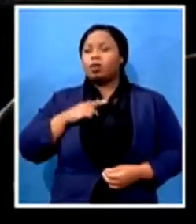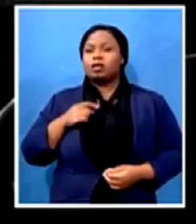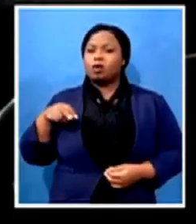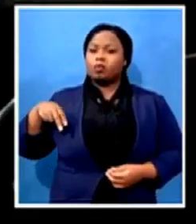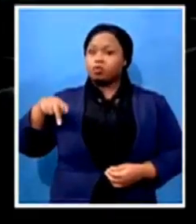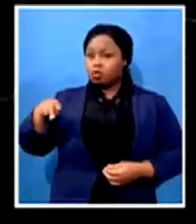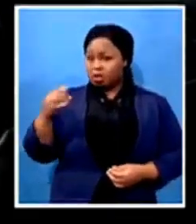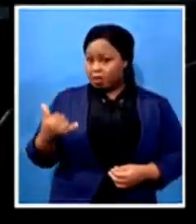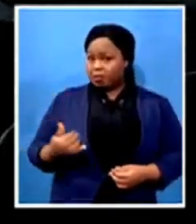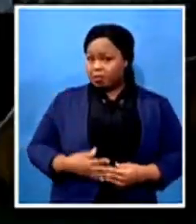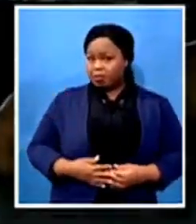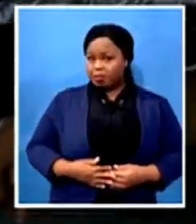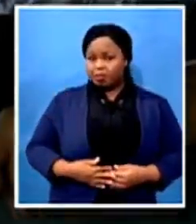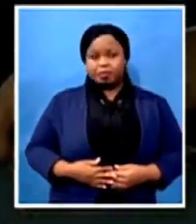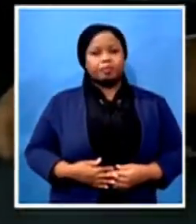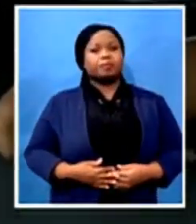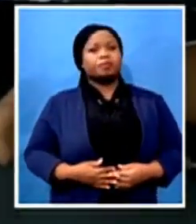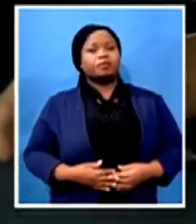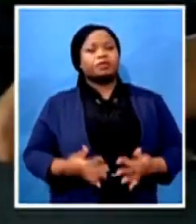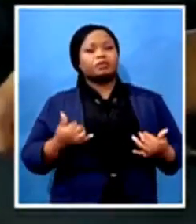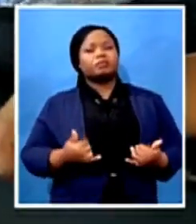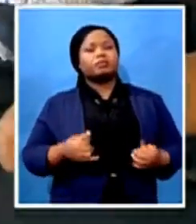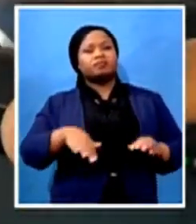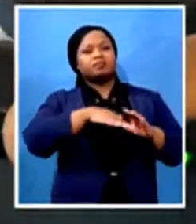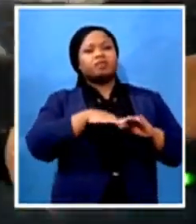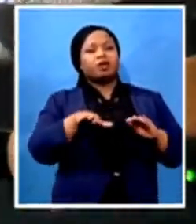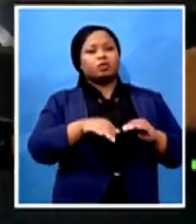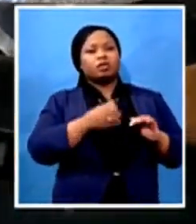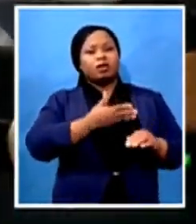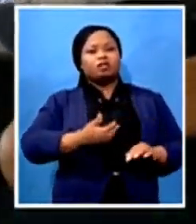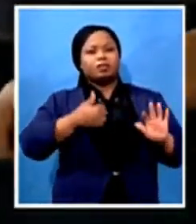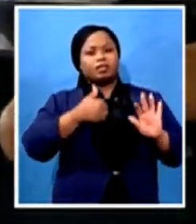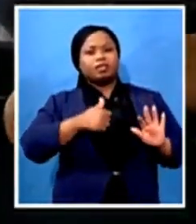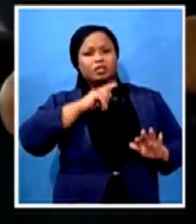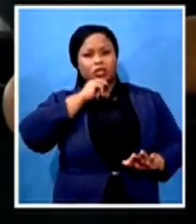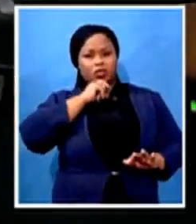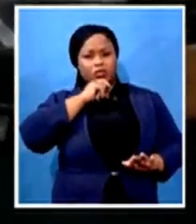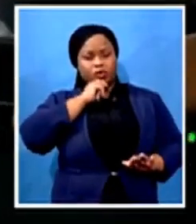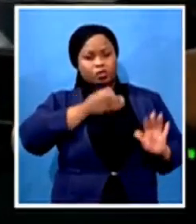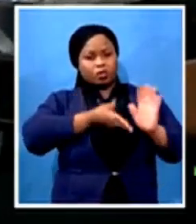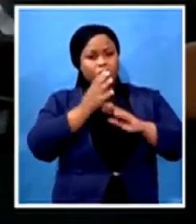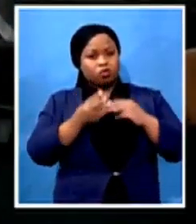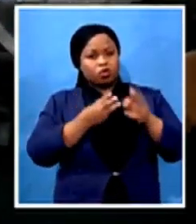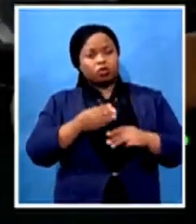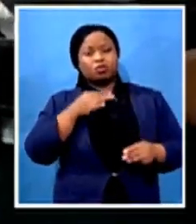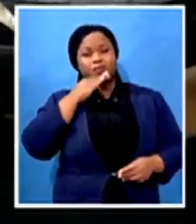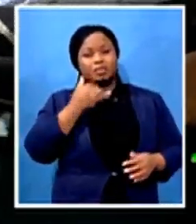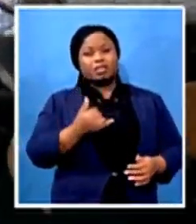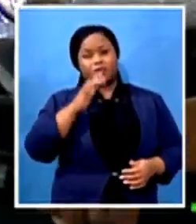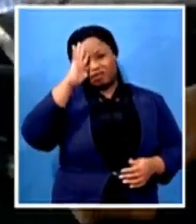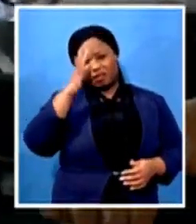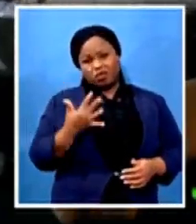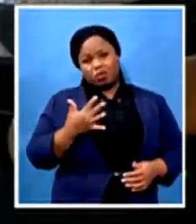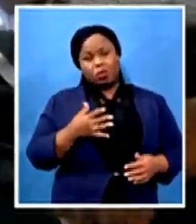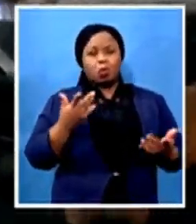ngivuma ngo-past 6 endlini manje emsebenzini. Kusho ukuthi manje kusekumele ngiphume ngo-5 or 20 to 5 kanjalo ukuze